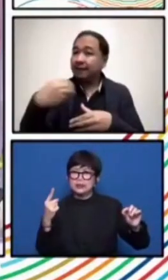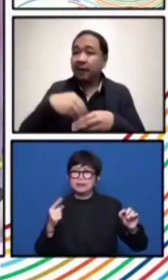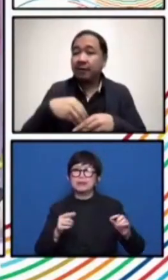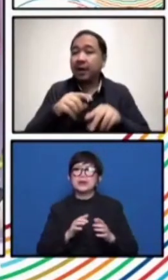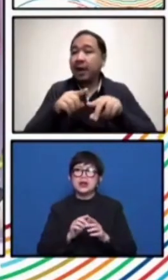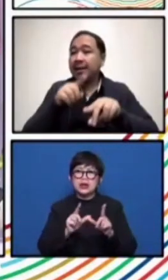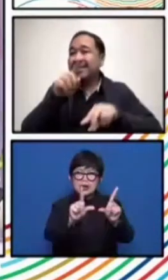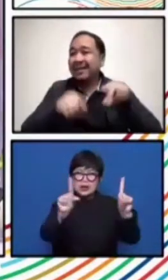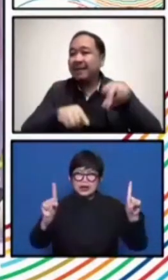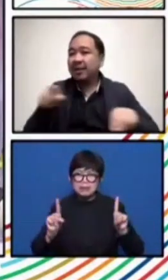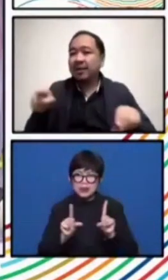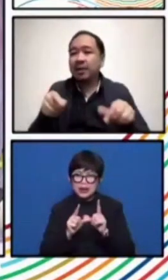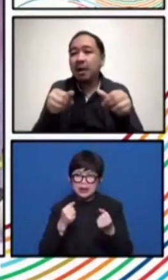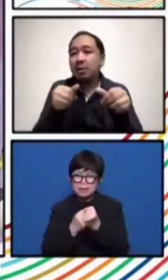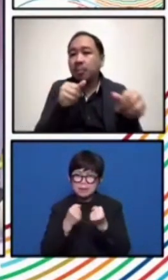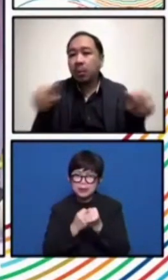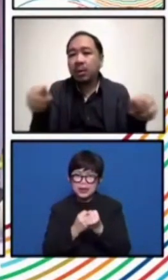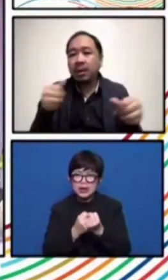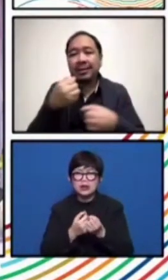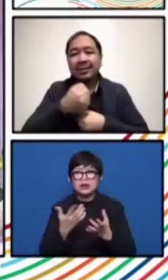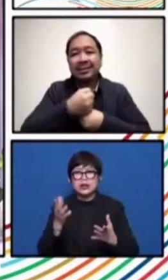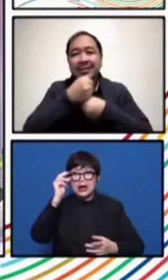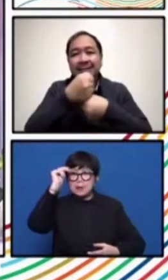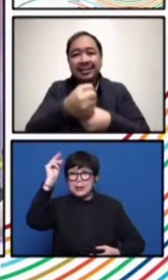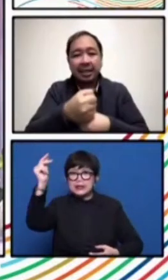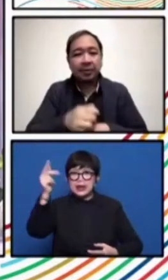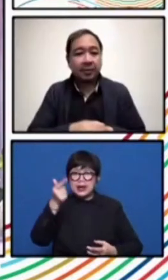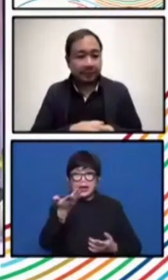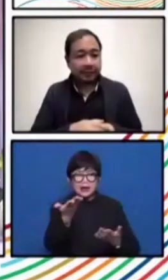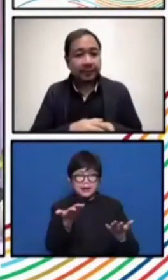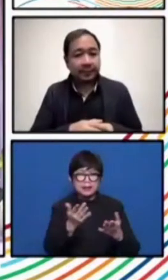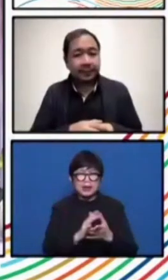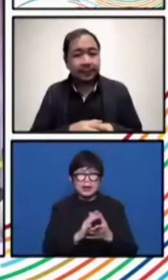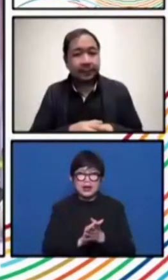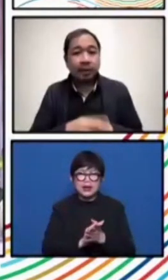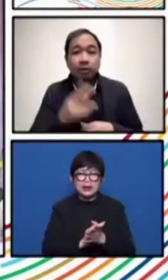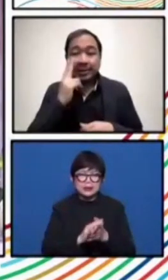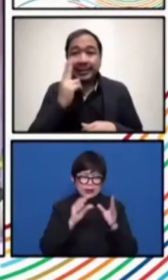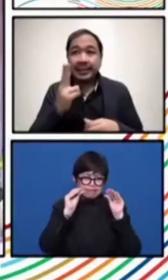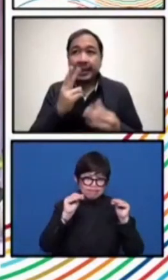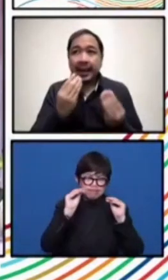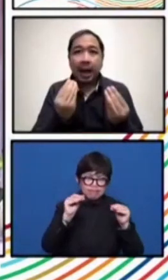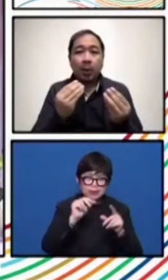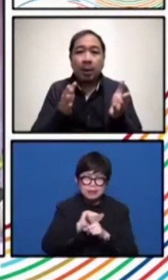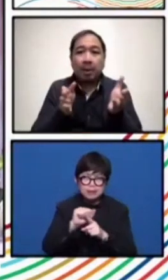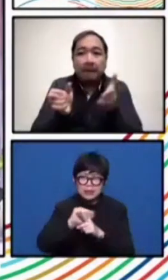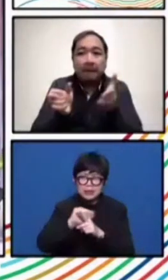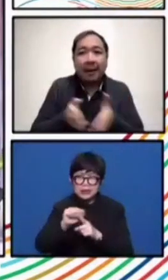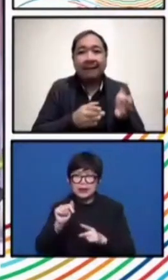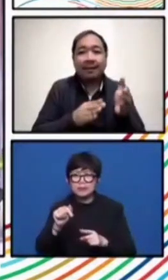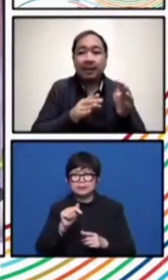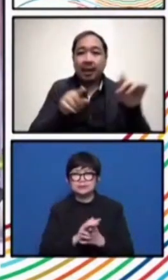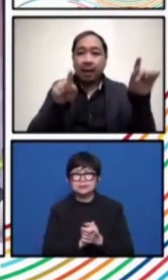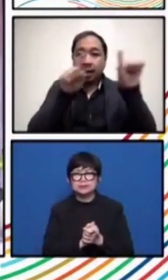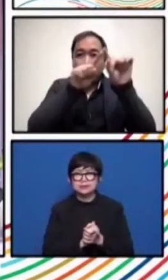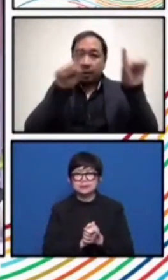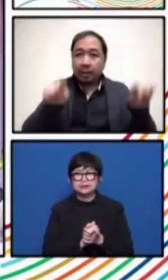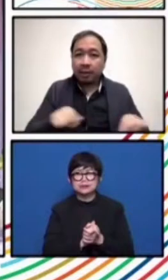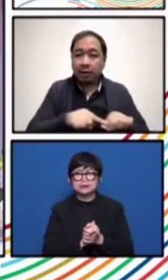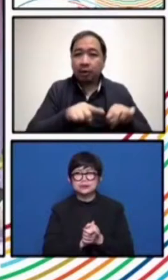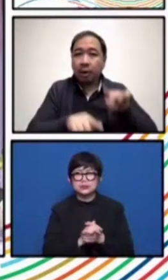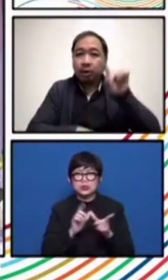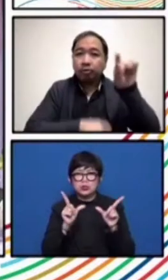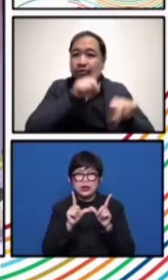from the design the training of enumerators on the wgss data collection